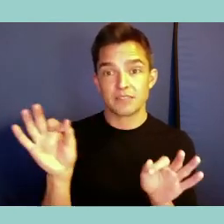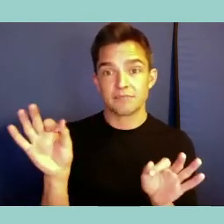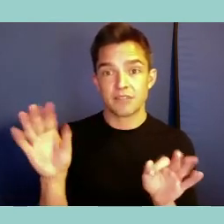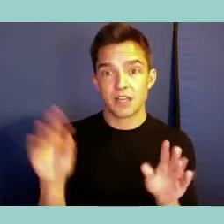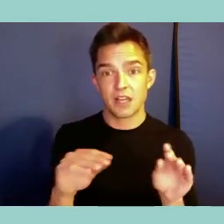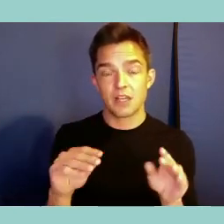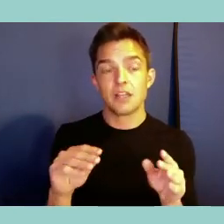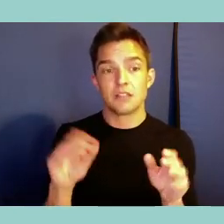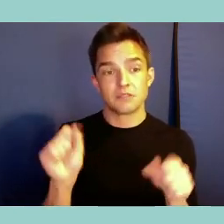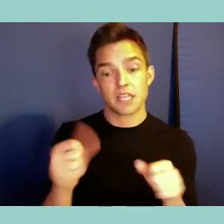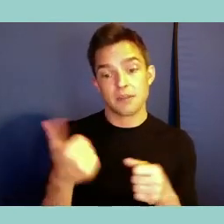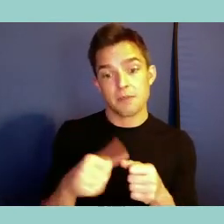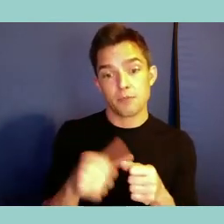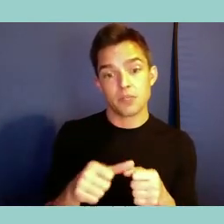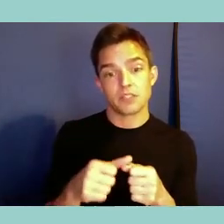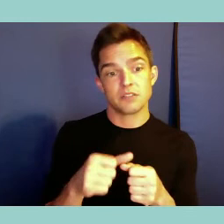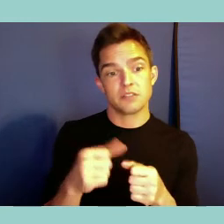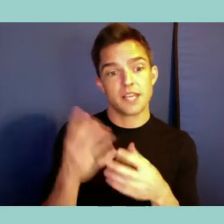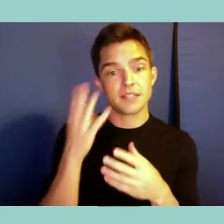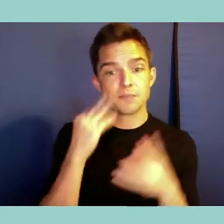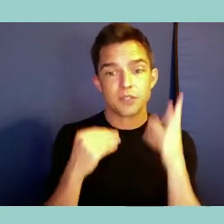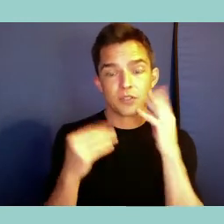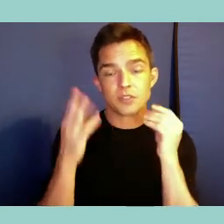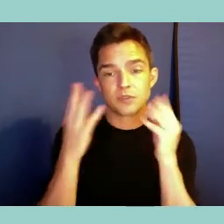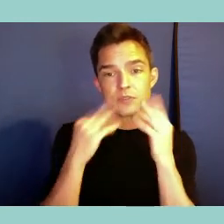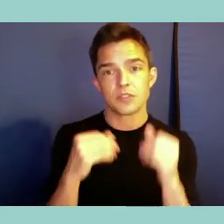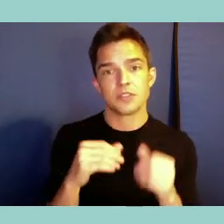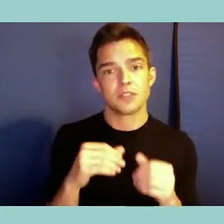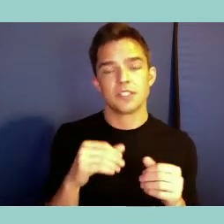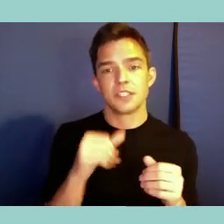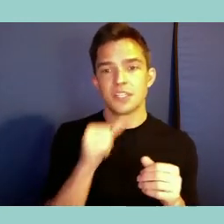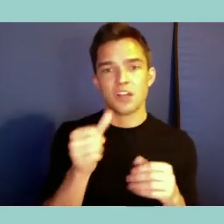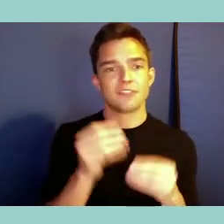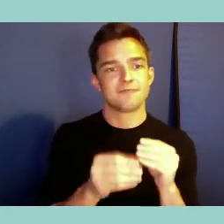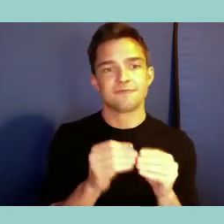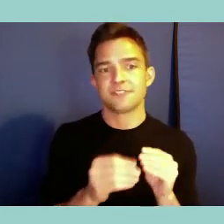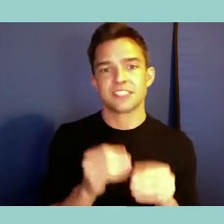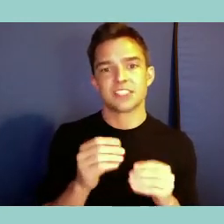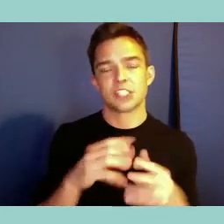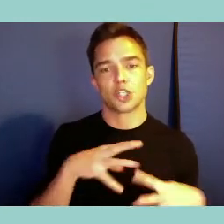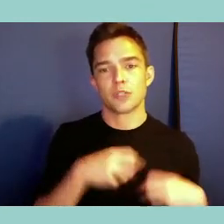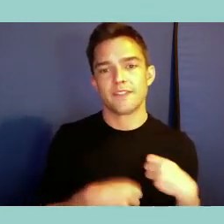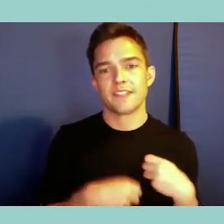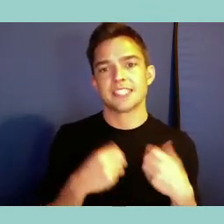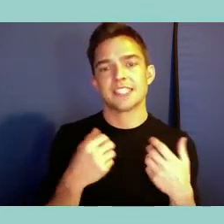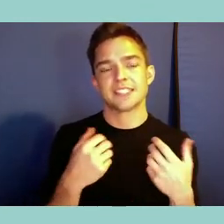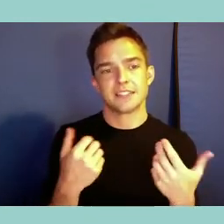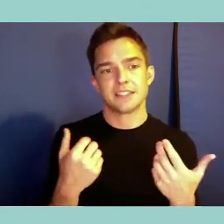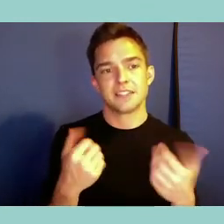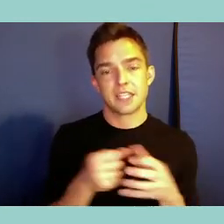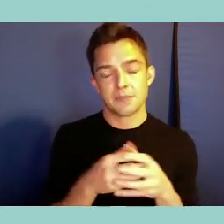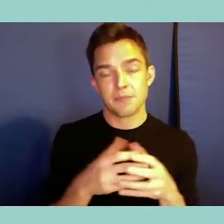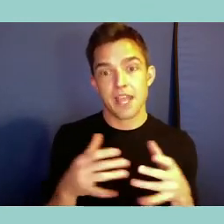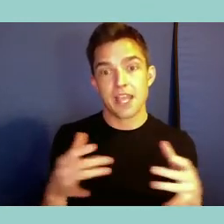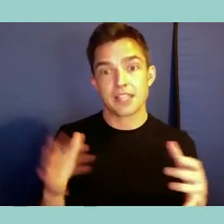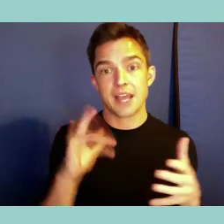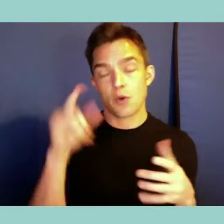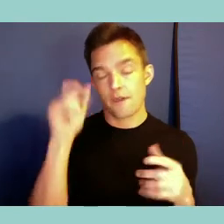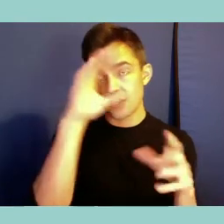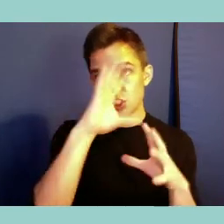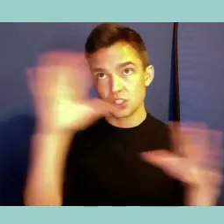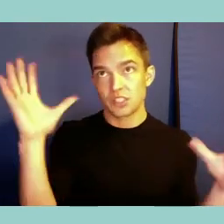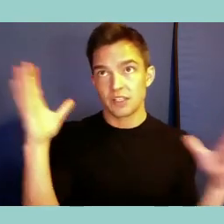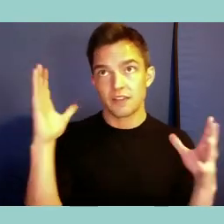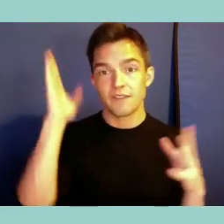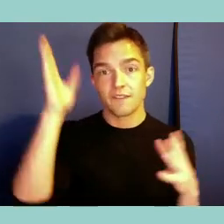memories, experiences, and unreconciled grievances of fugitivity expand our vision of